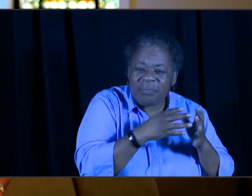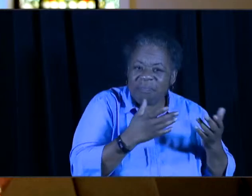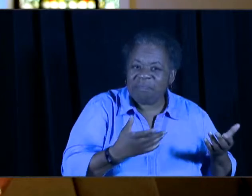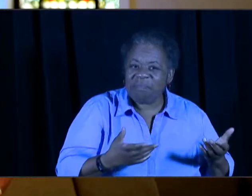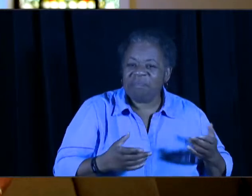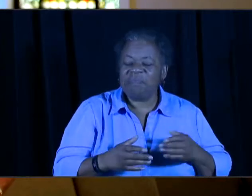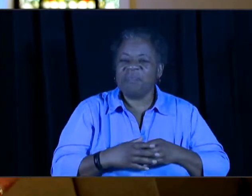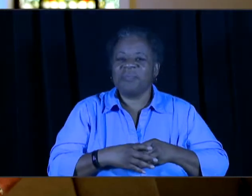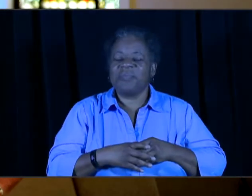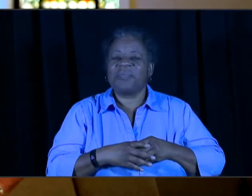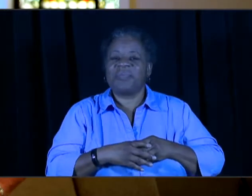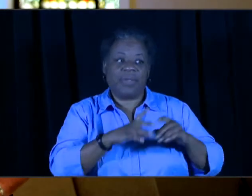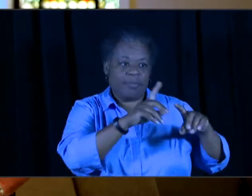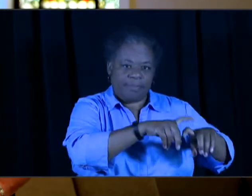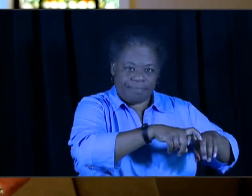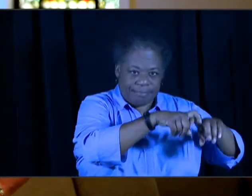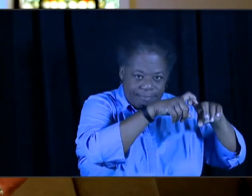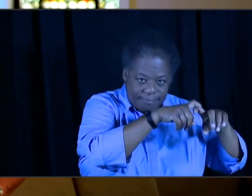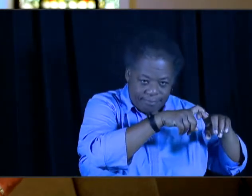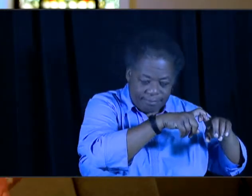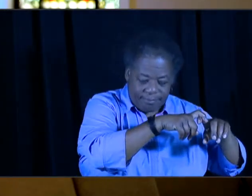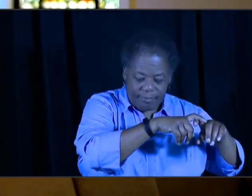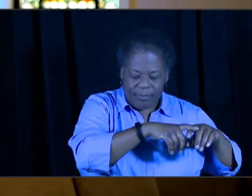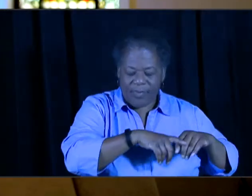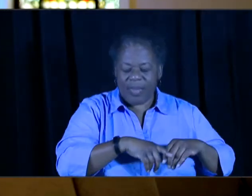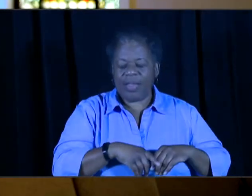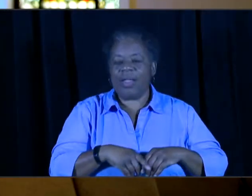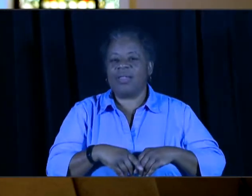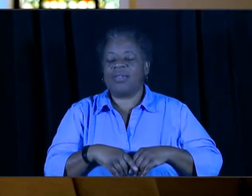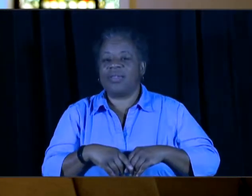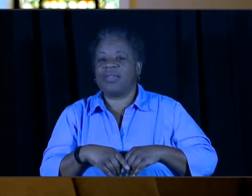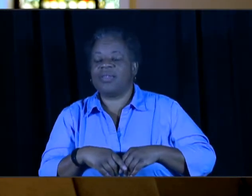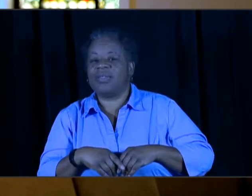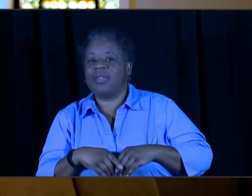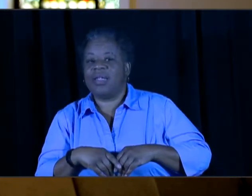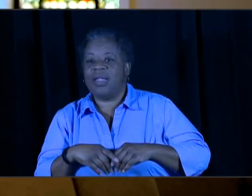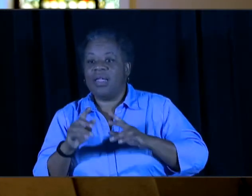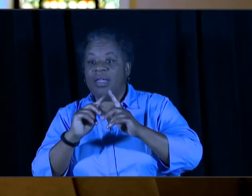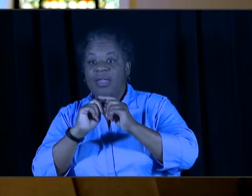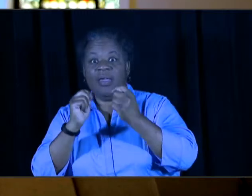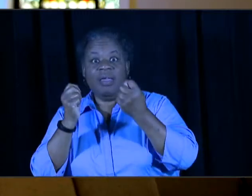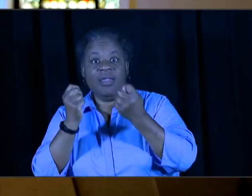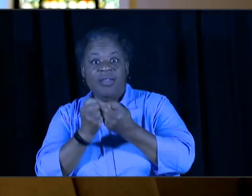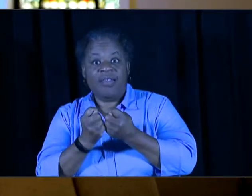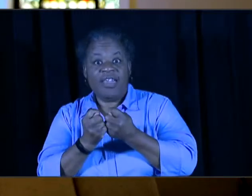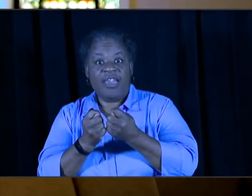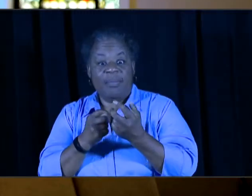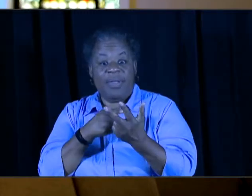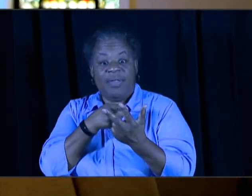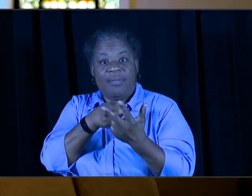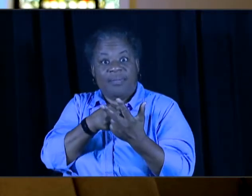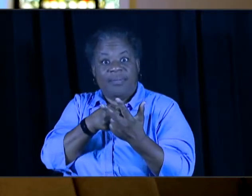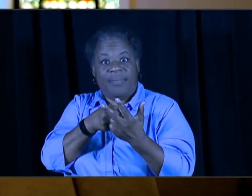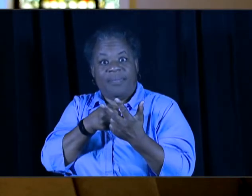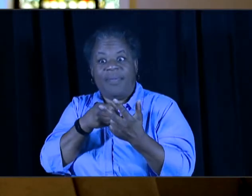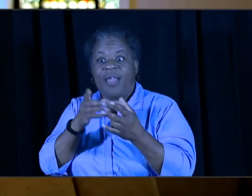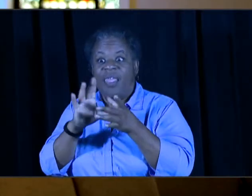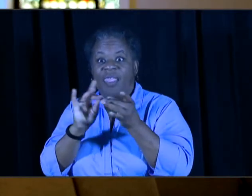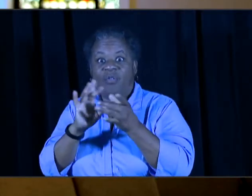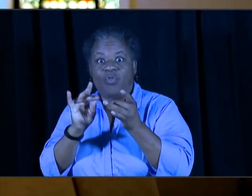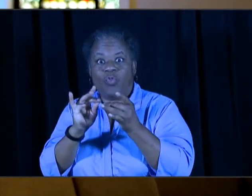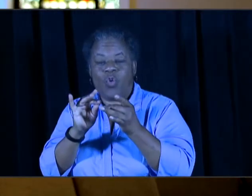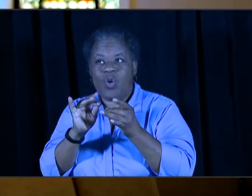Before we go any further, I want to pause for a moment here and just thank the team that has brought this story to life for us